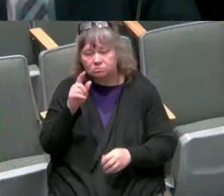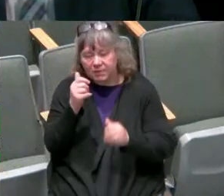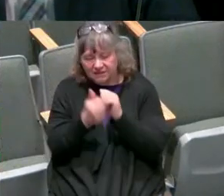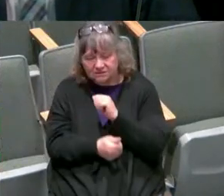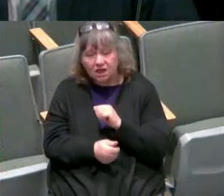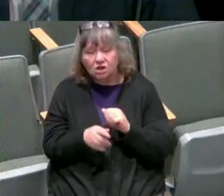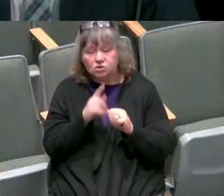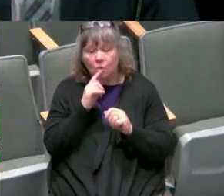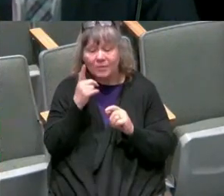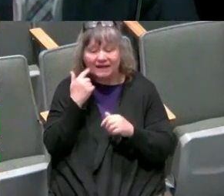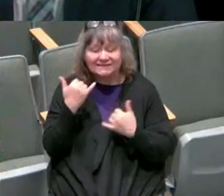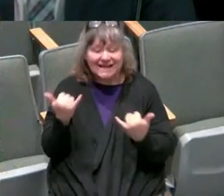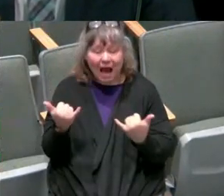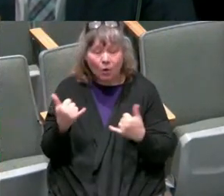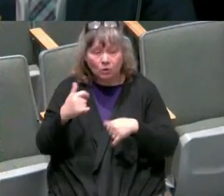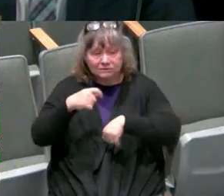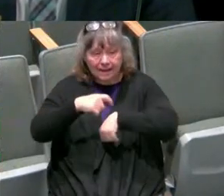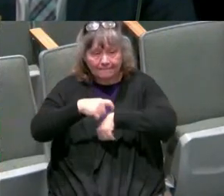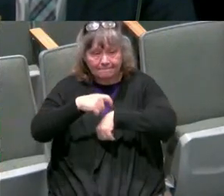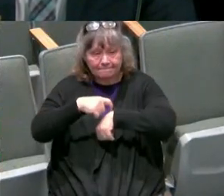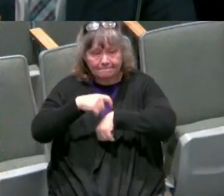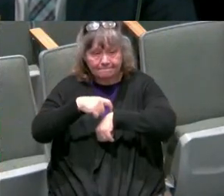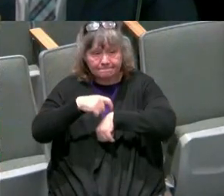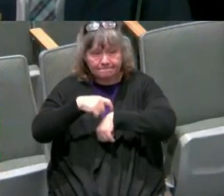given that it is